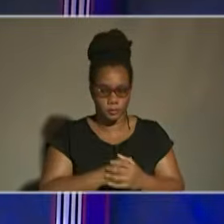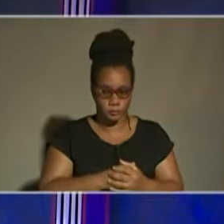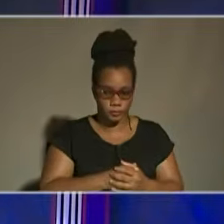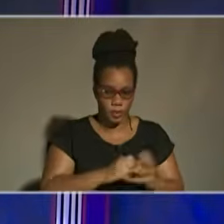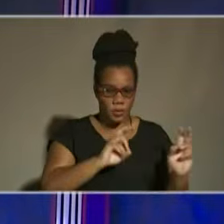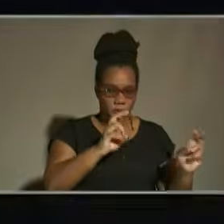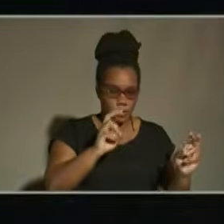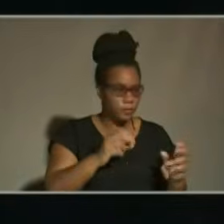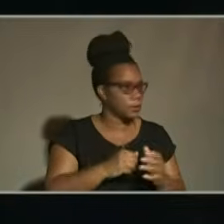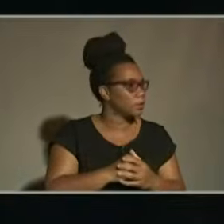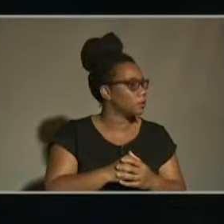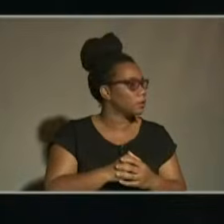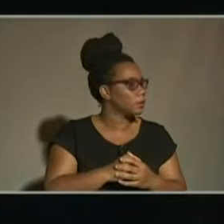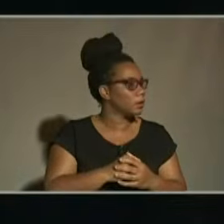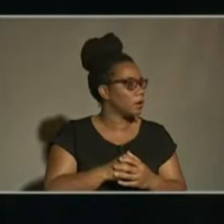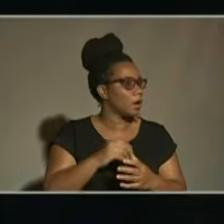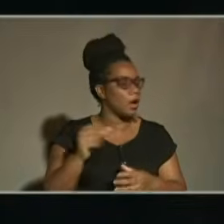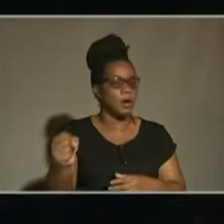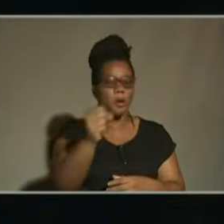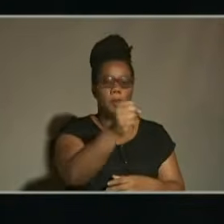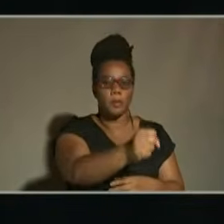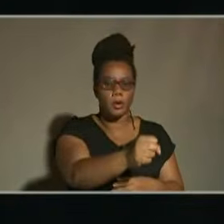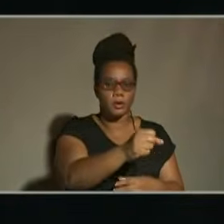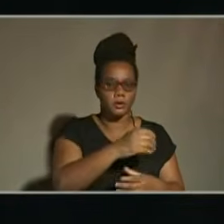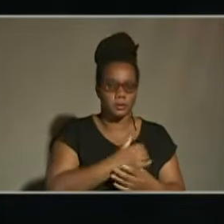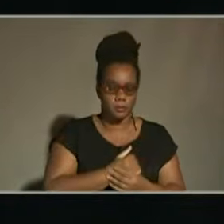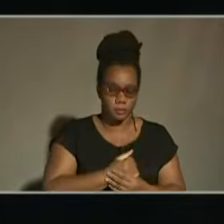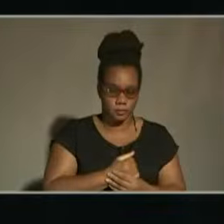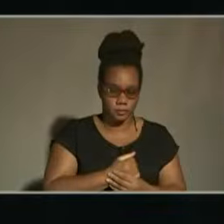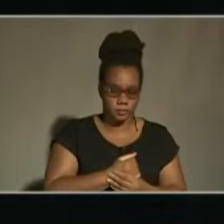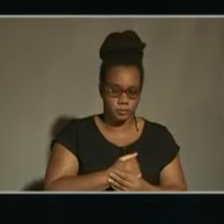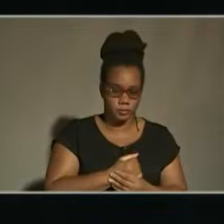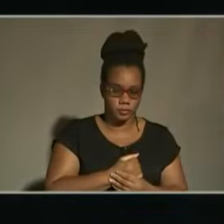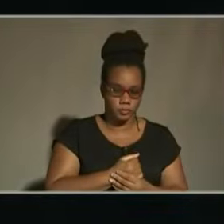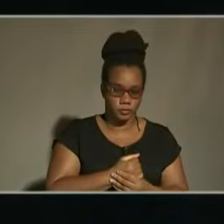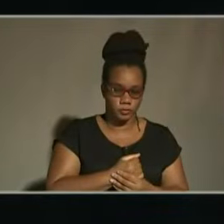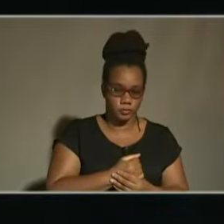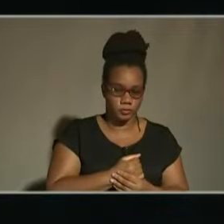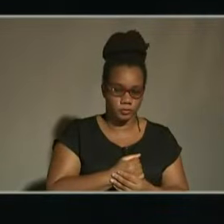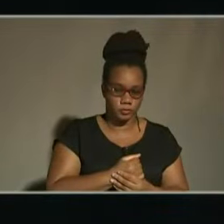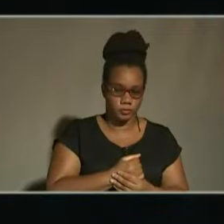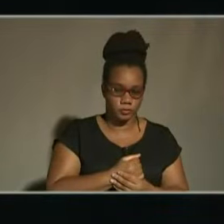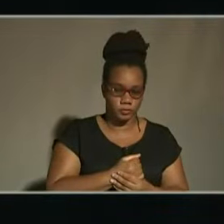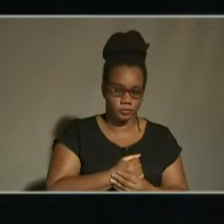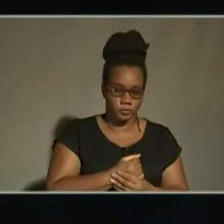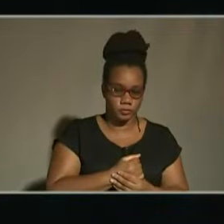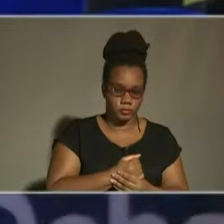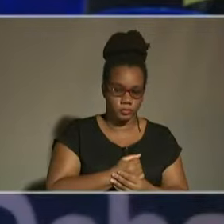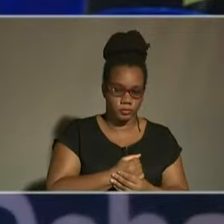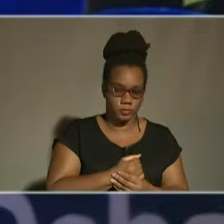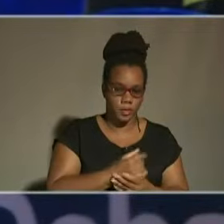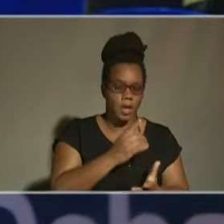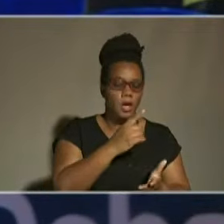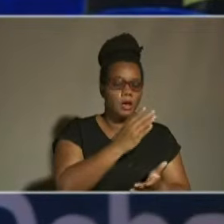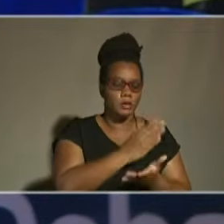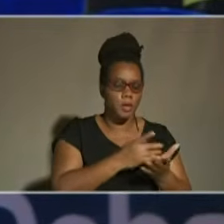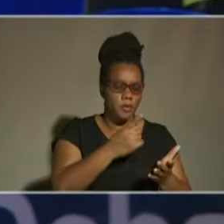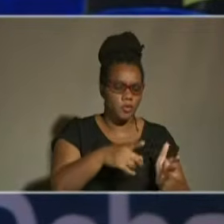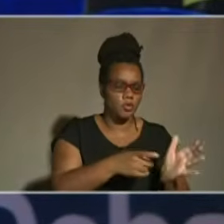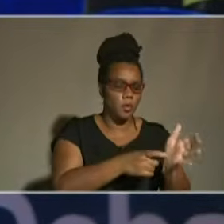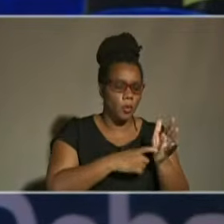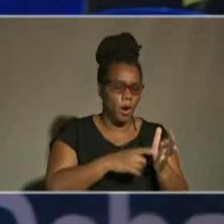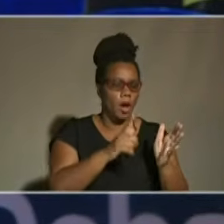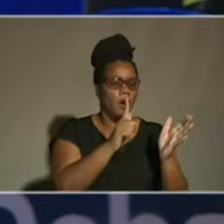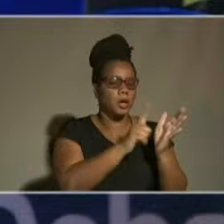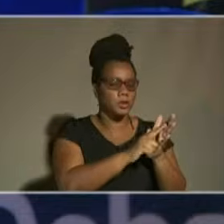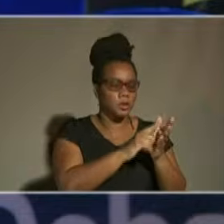DPP's appointment, Principal Dr. Holness doesn't require constitutional amendments, though. And if it is that you were committed to the principle